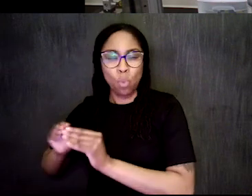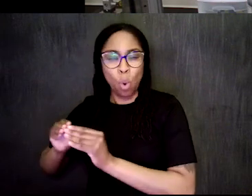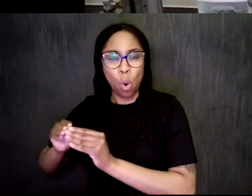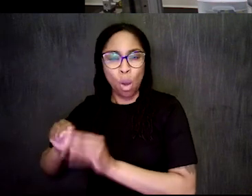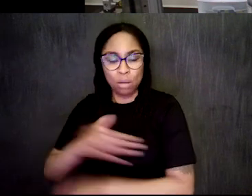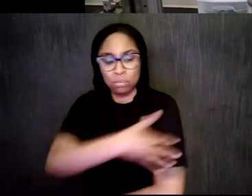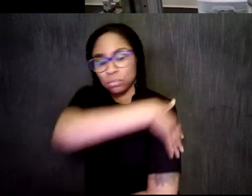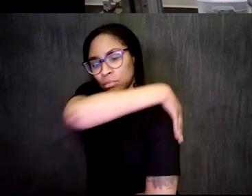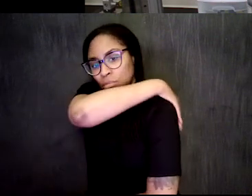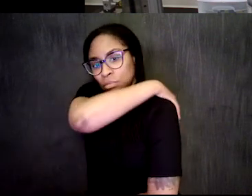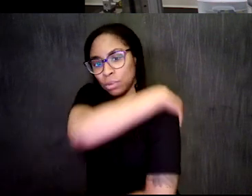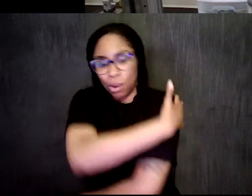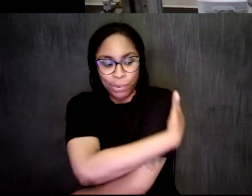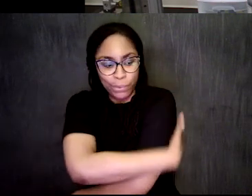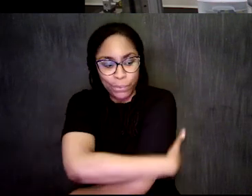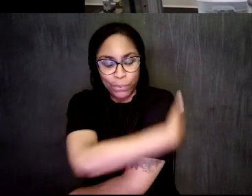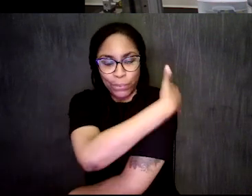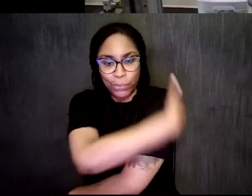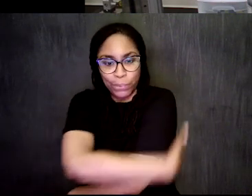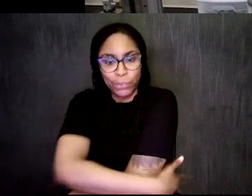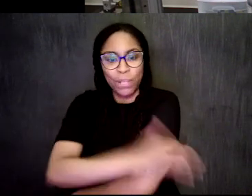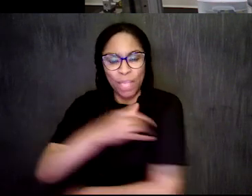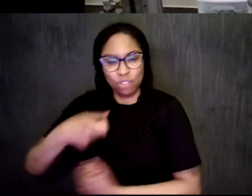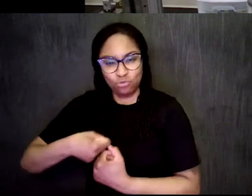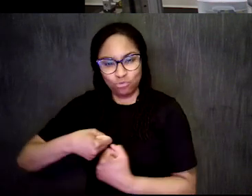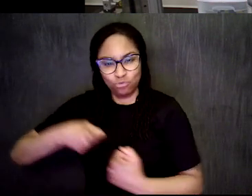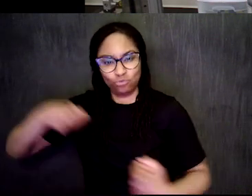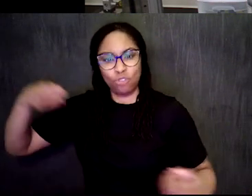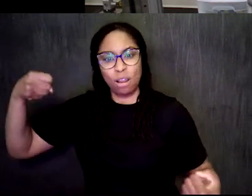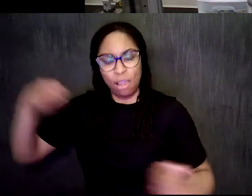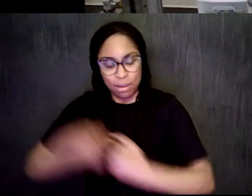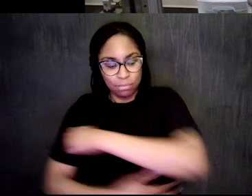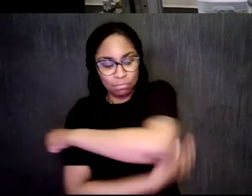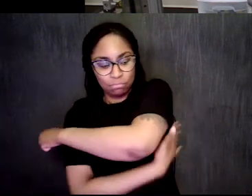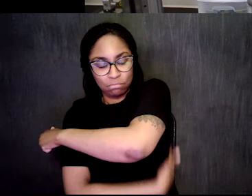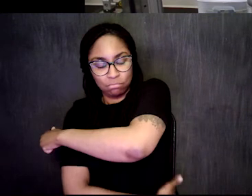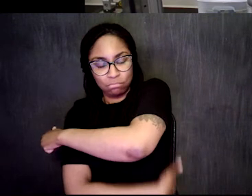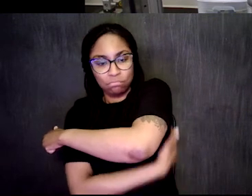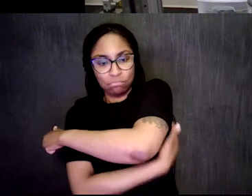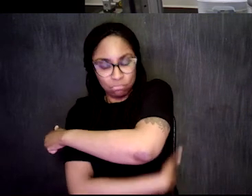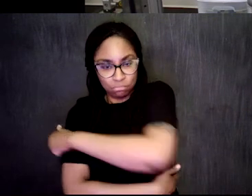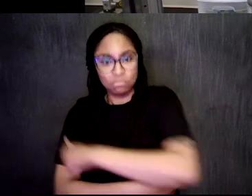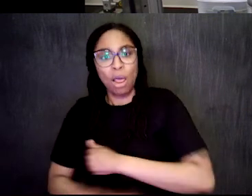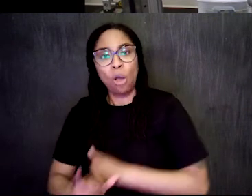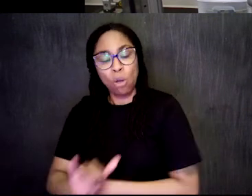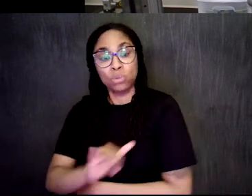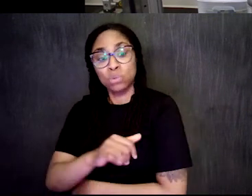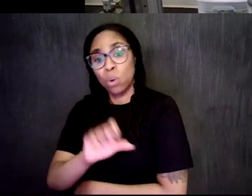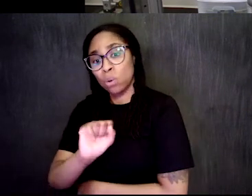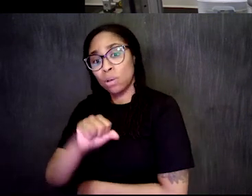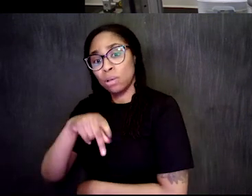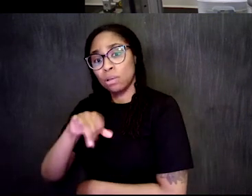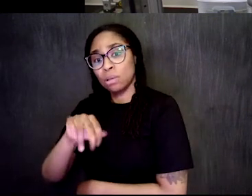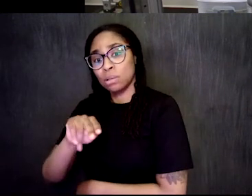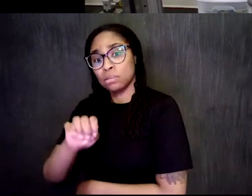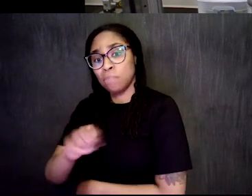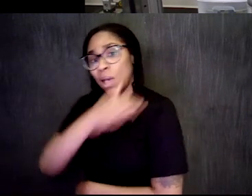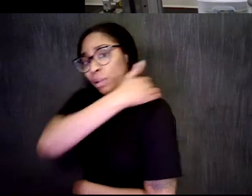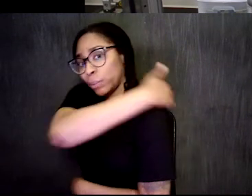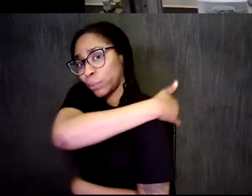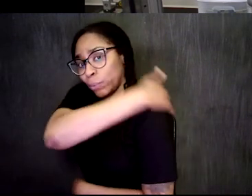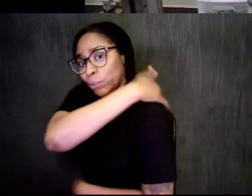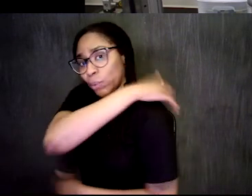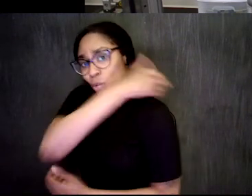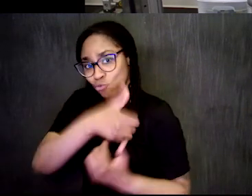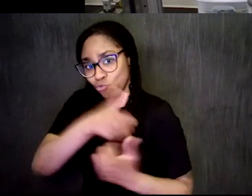should be feeling a little bit more of a stretch along the side in your lats, and then along the lateral aspect of your spine. And then we'll come